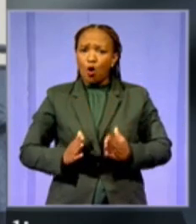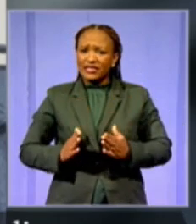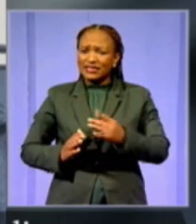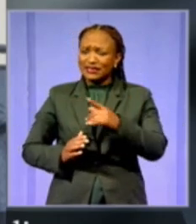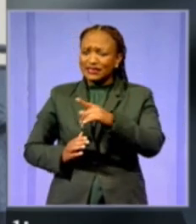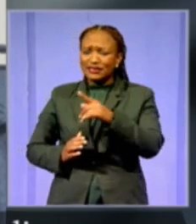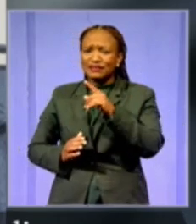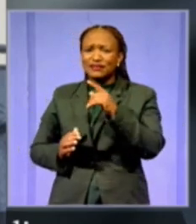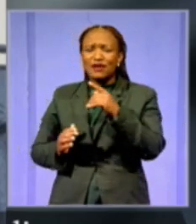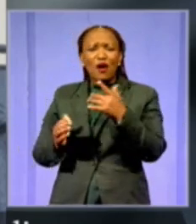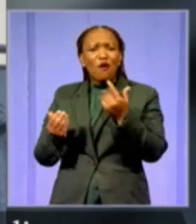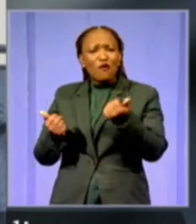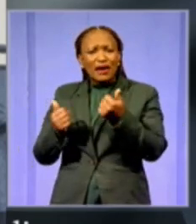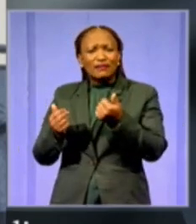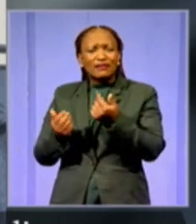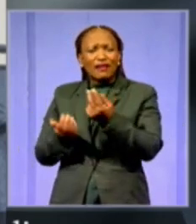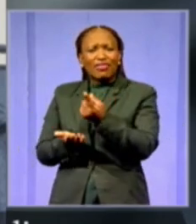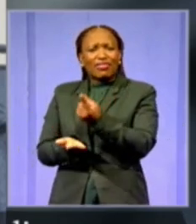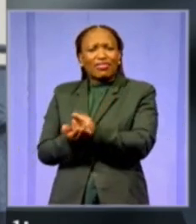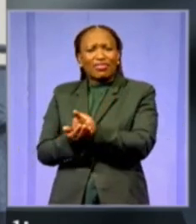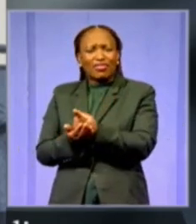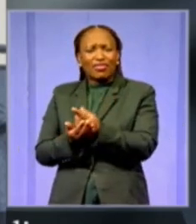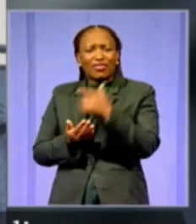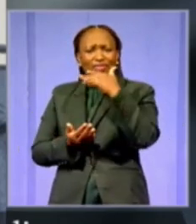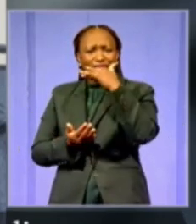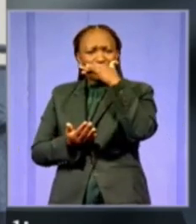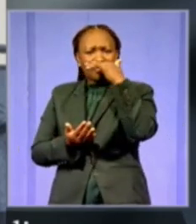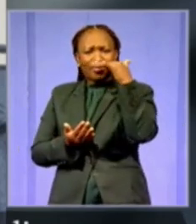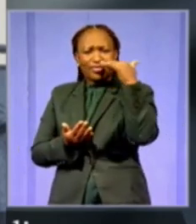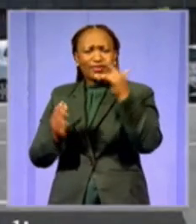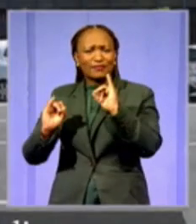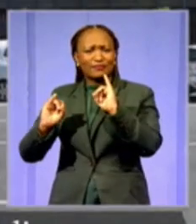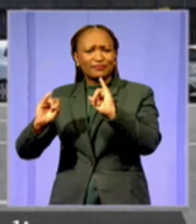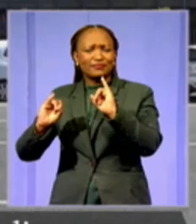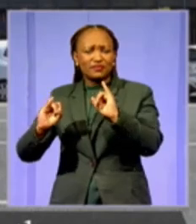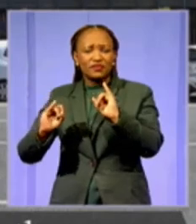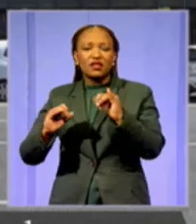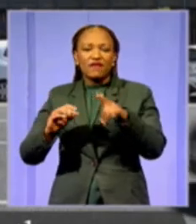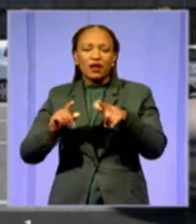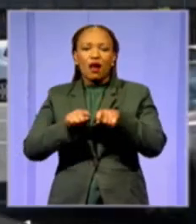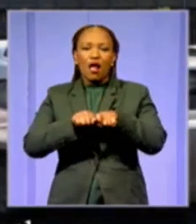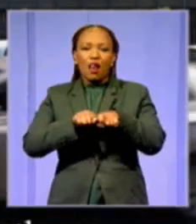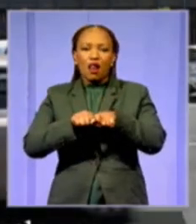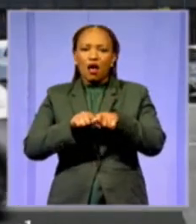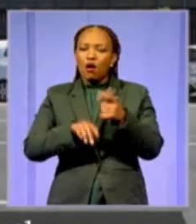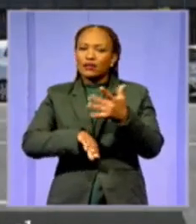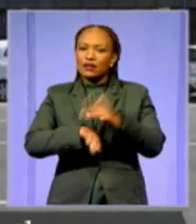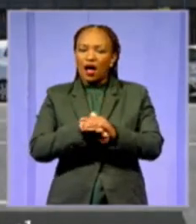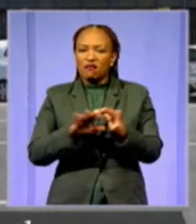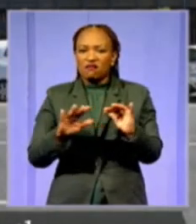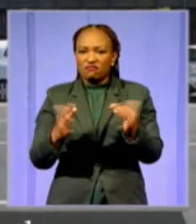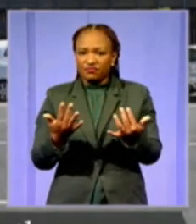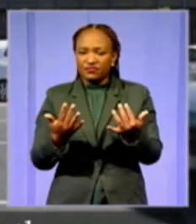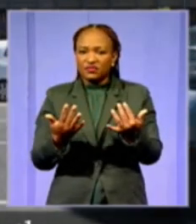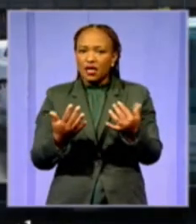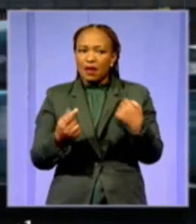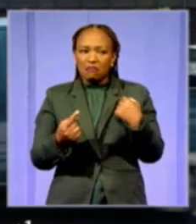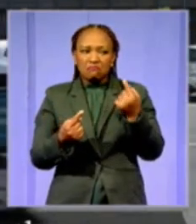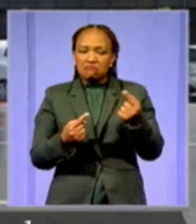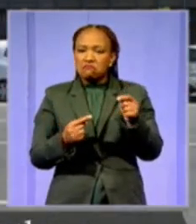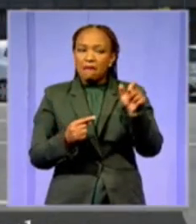the male in Chulu Street in Galeshewe. A postmortem was conducted. Ha ho motho ya seng a lletswe ke ditshipi mabapi le ketsahalo